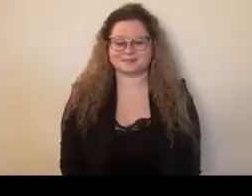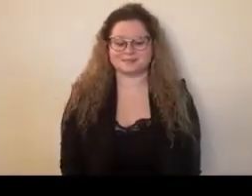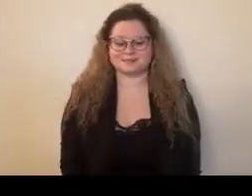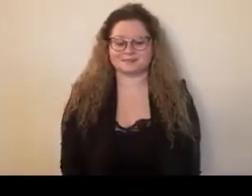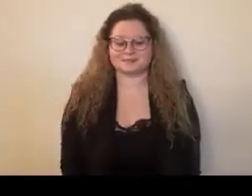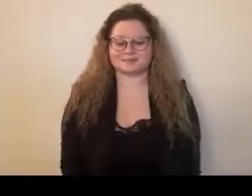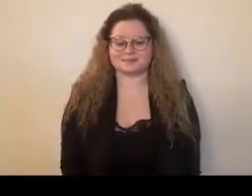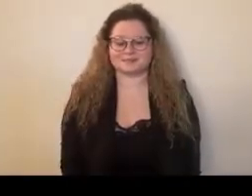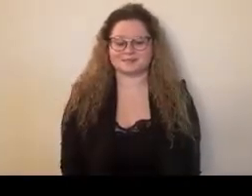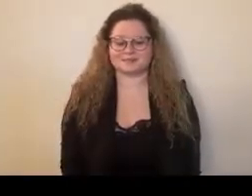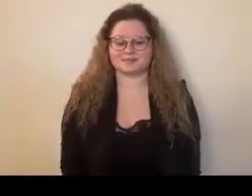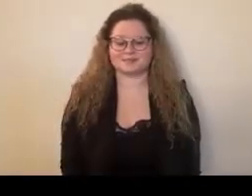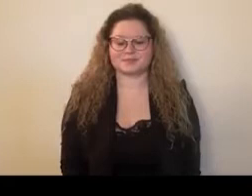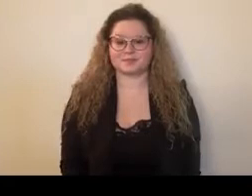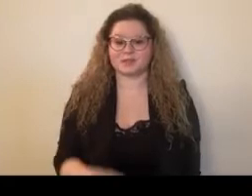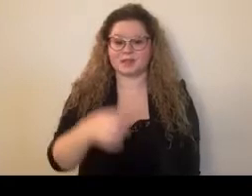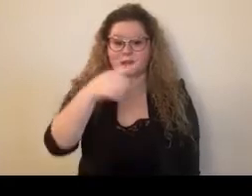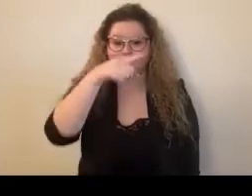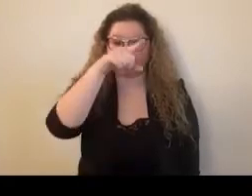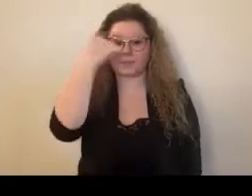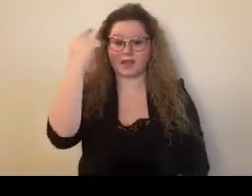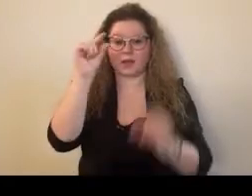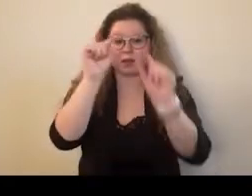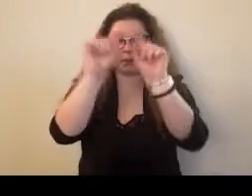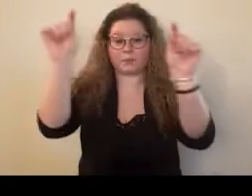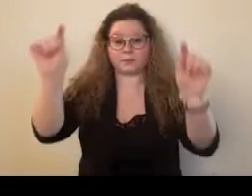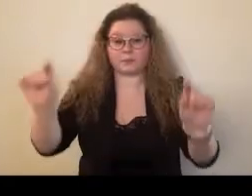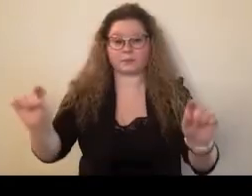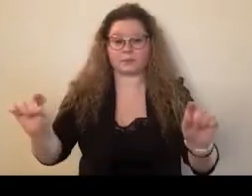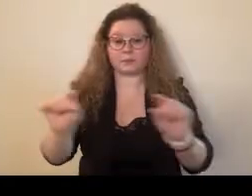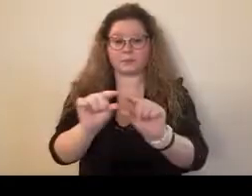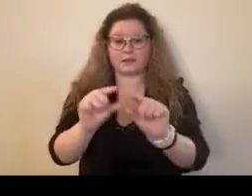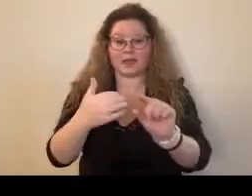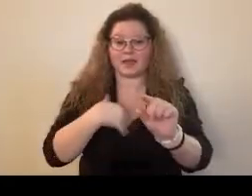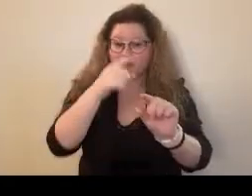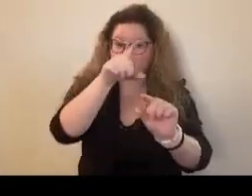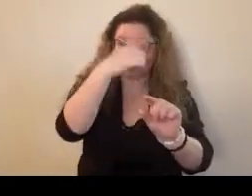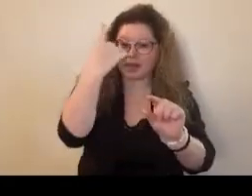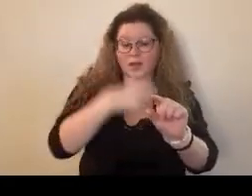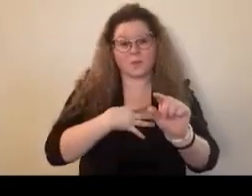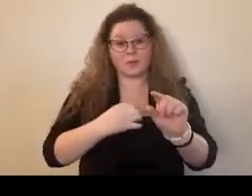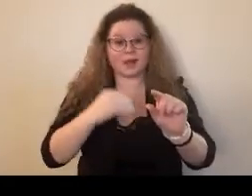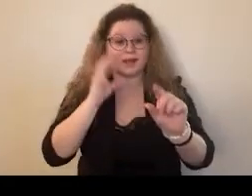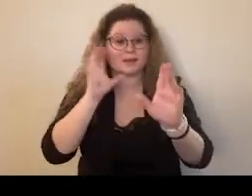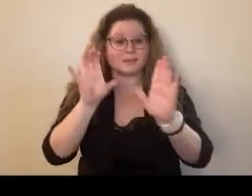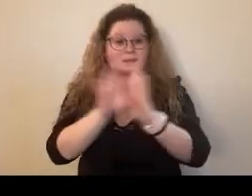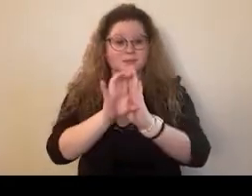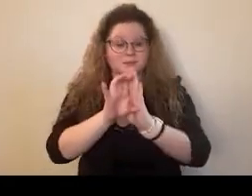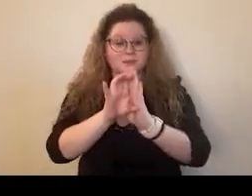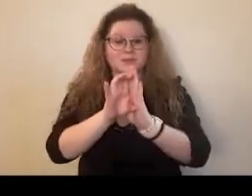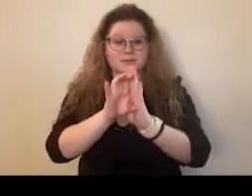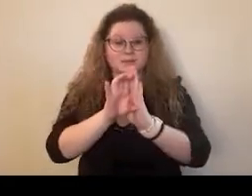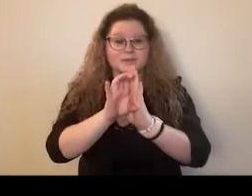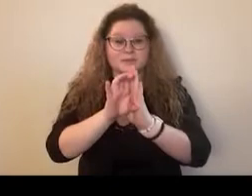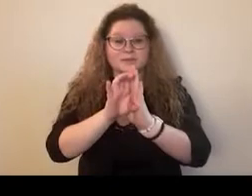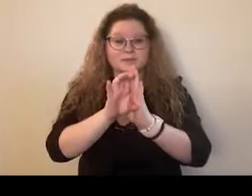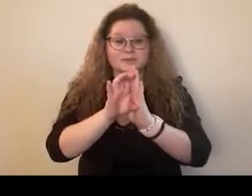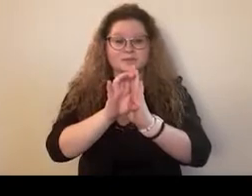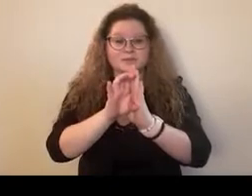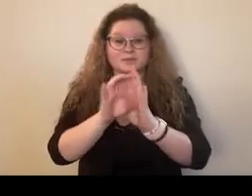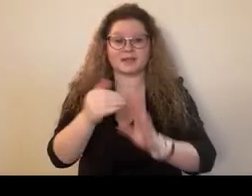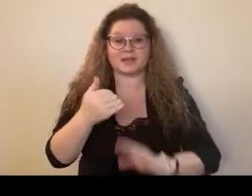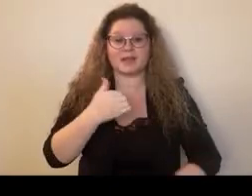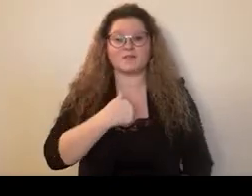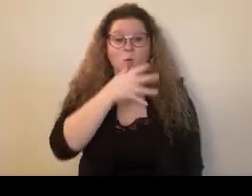A black frame holds a white mat, and inside the white mat is a black and white image. The image shows the back of